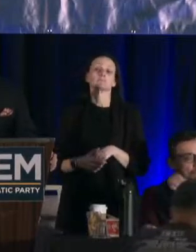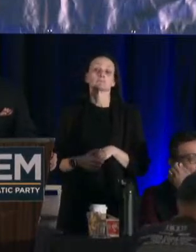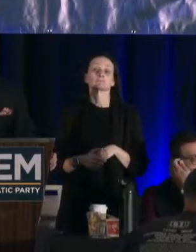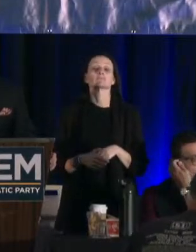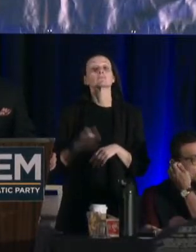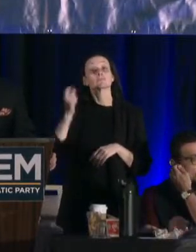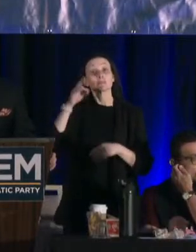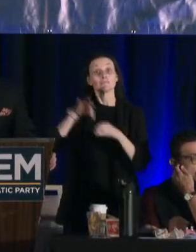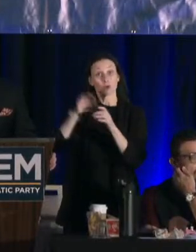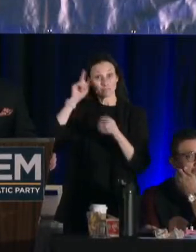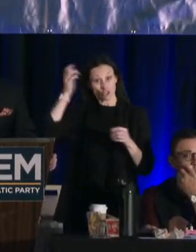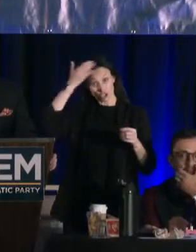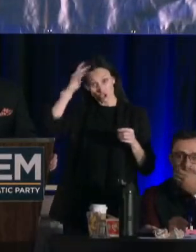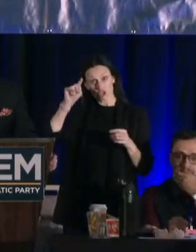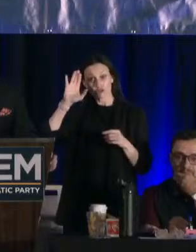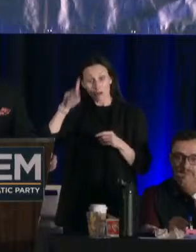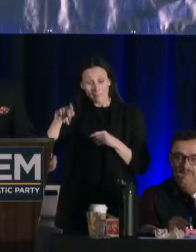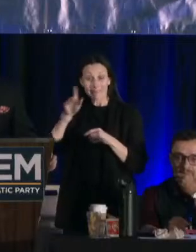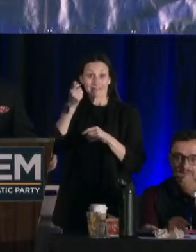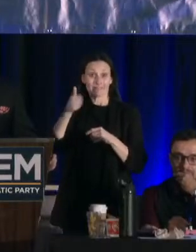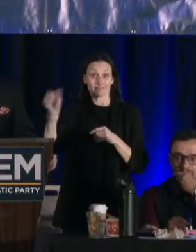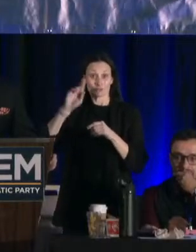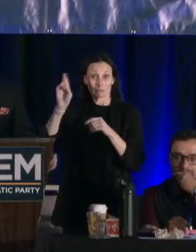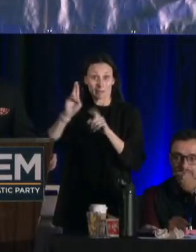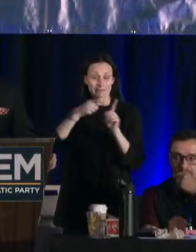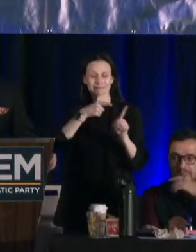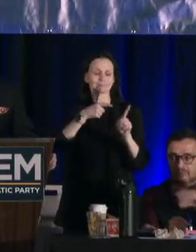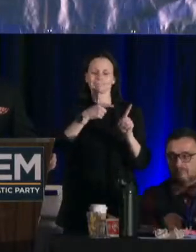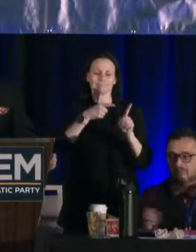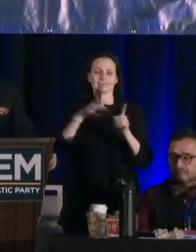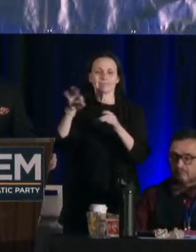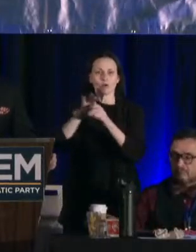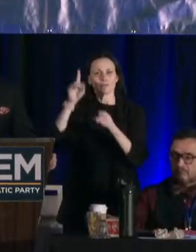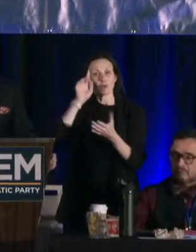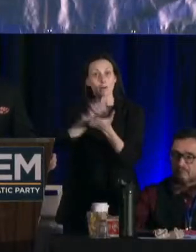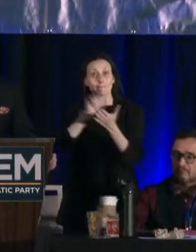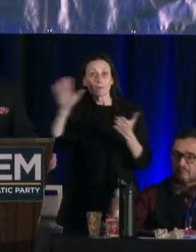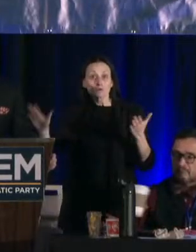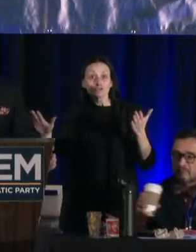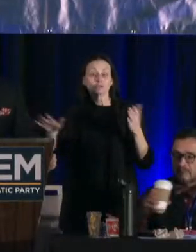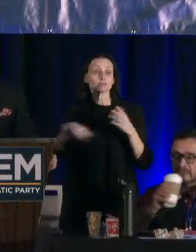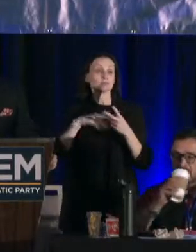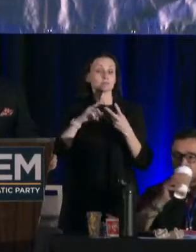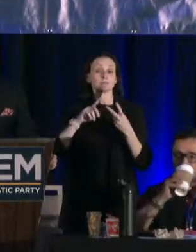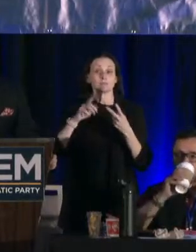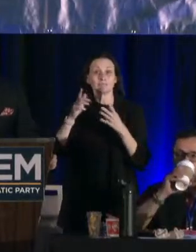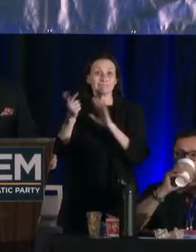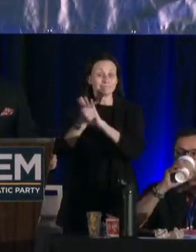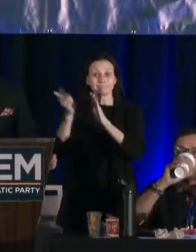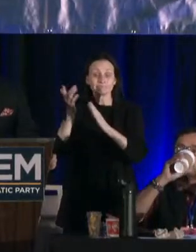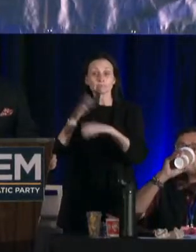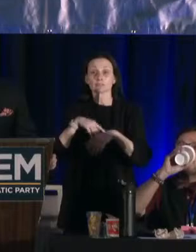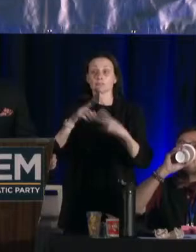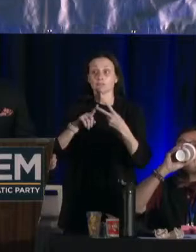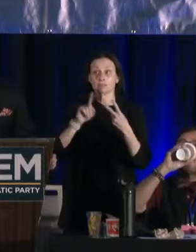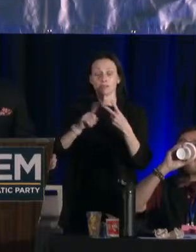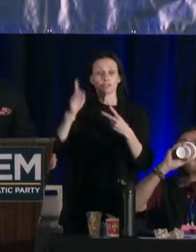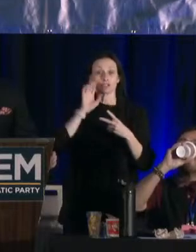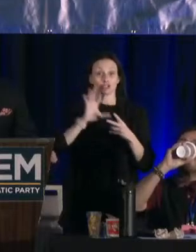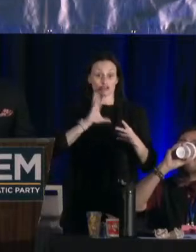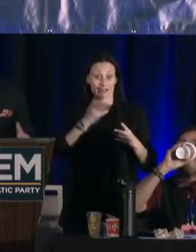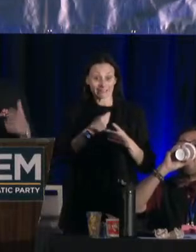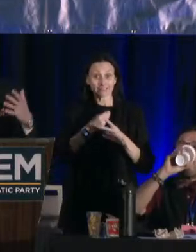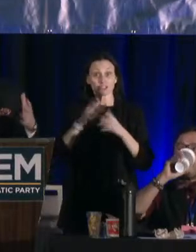A vote for Donald Trump and the Republicans is a vote for abortion bans. It's a vote for more dead trans